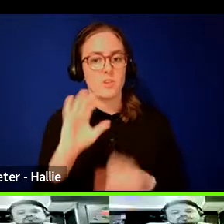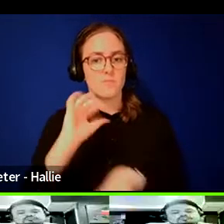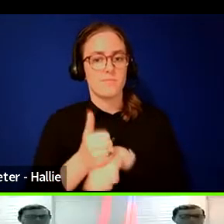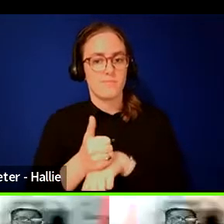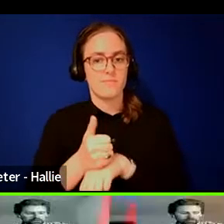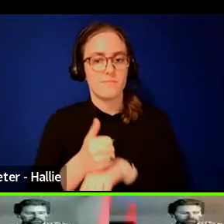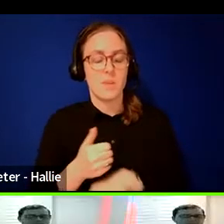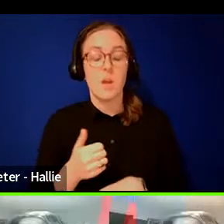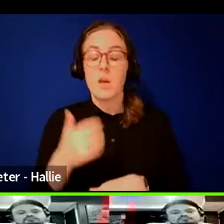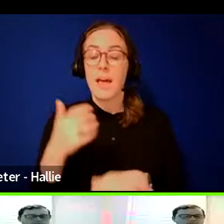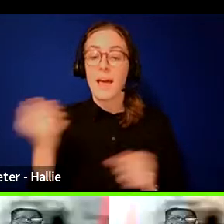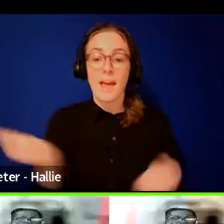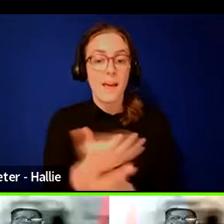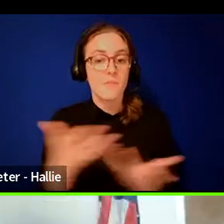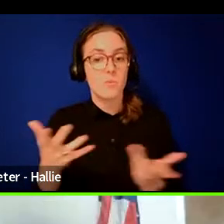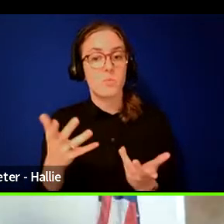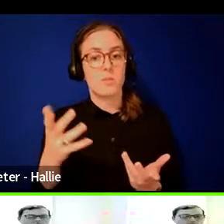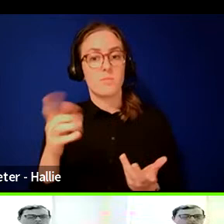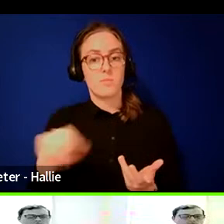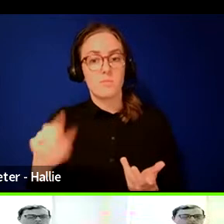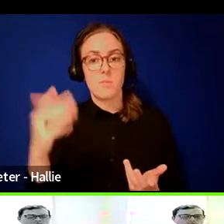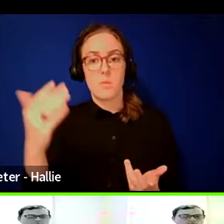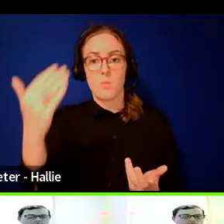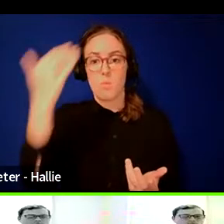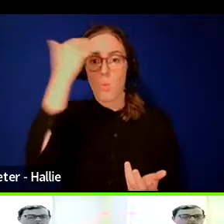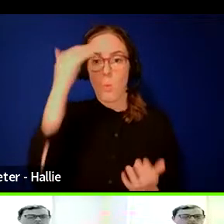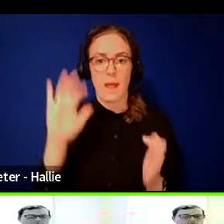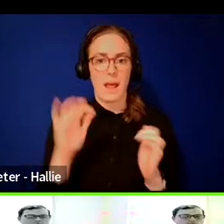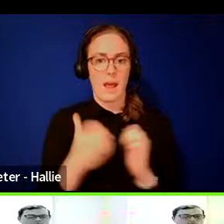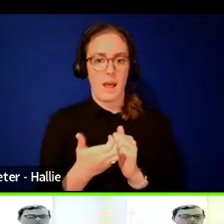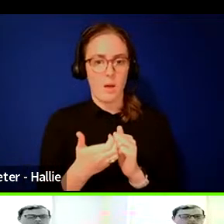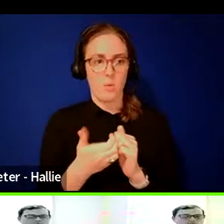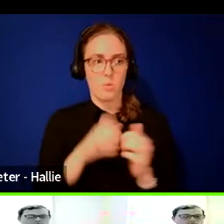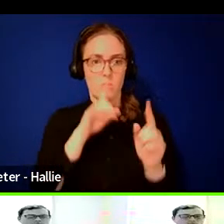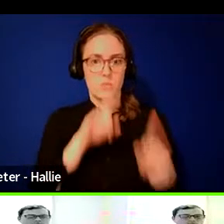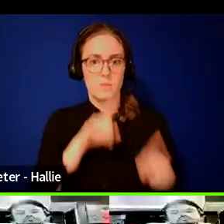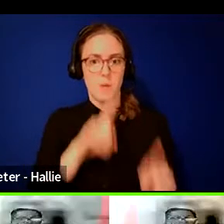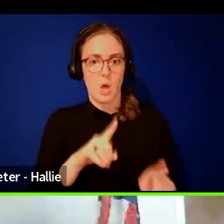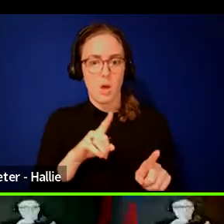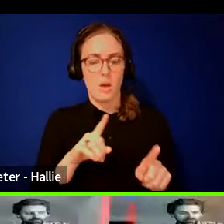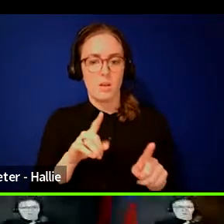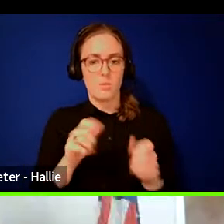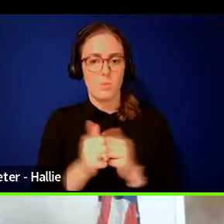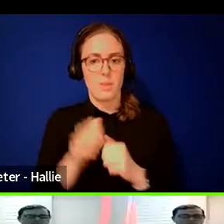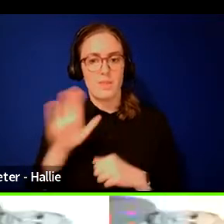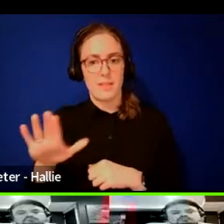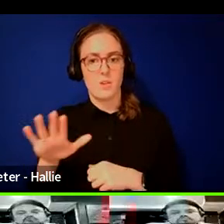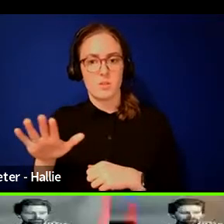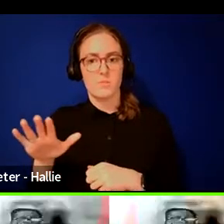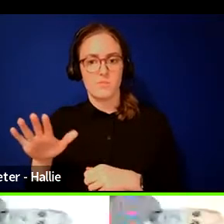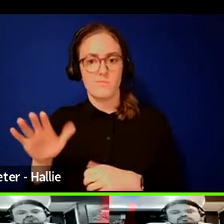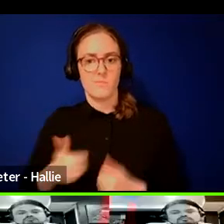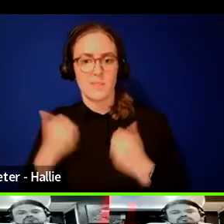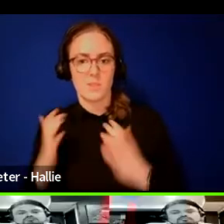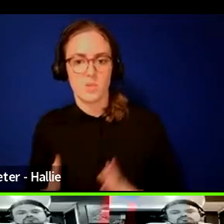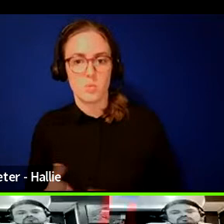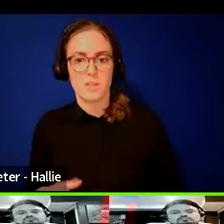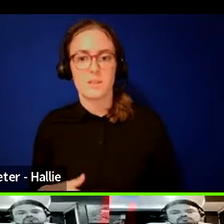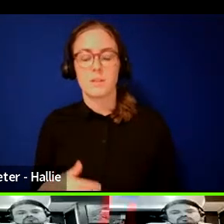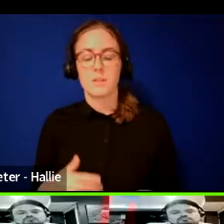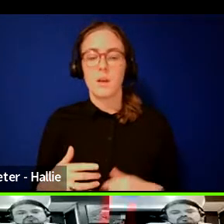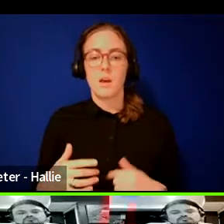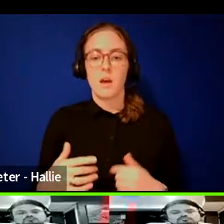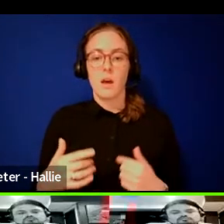so that everyone knows how to respond to their respective constituents. I was receiving